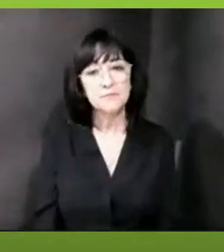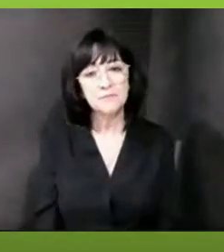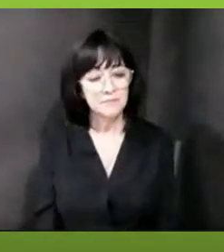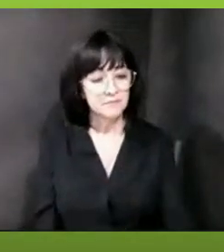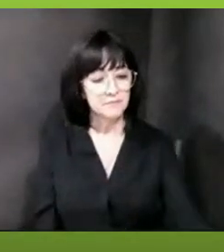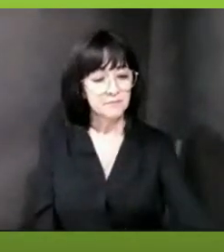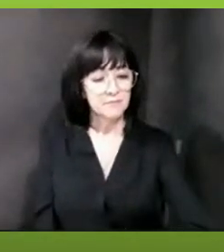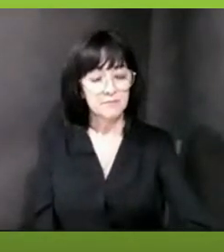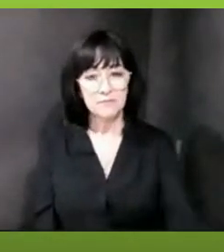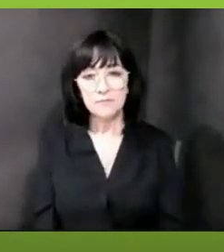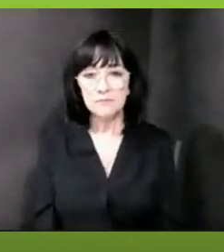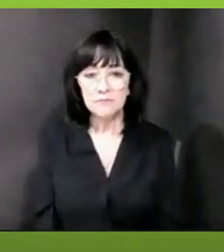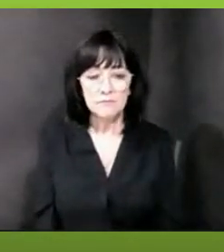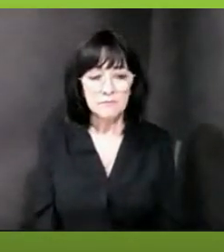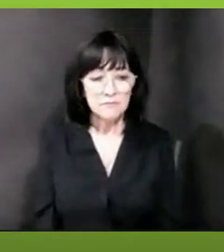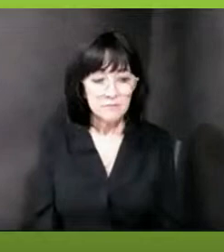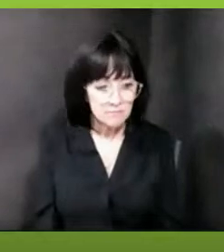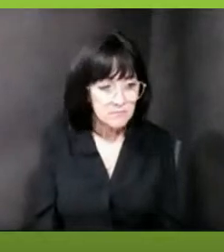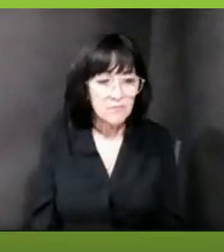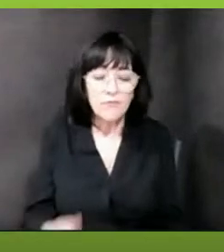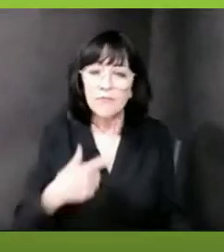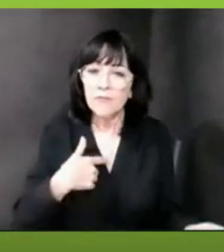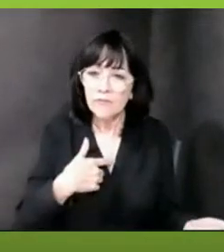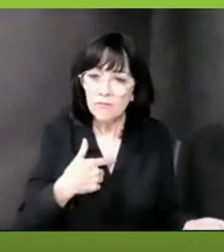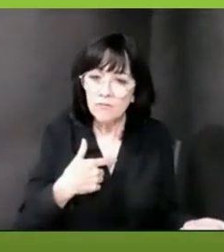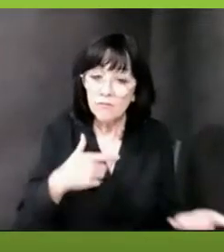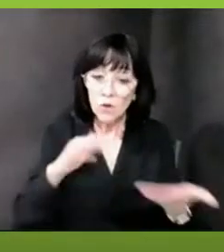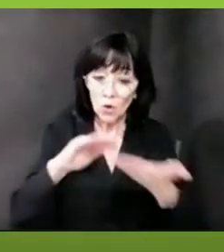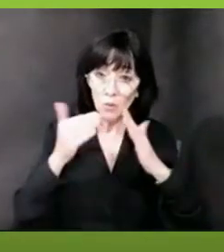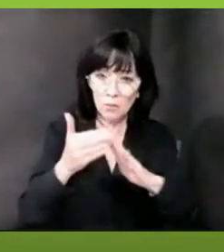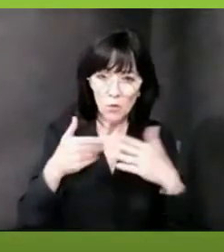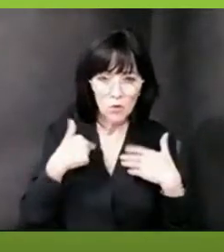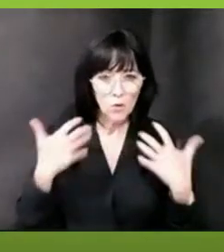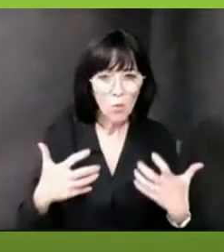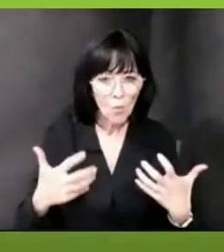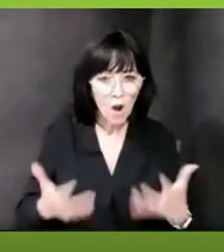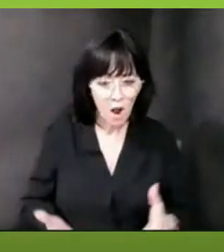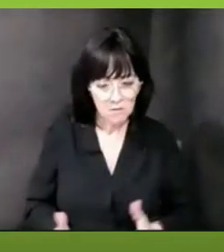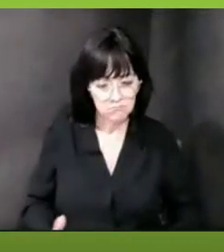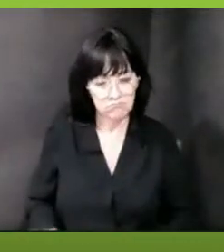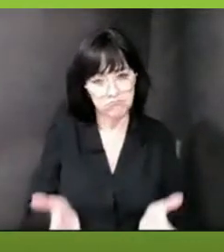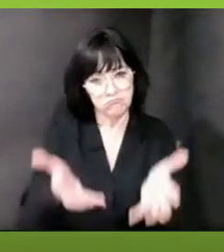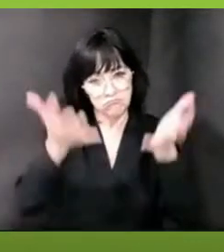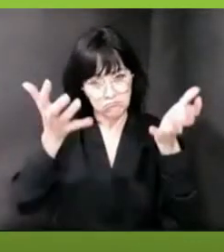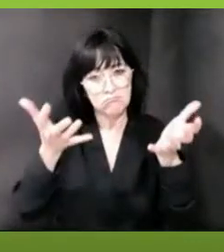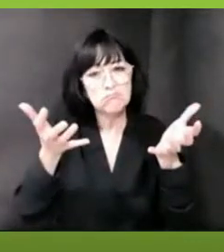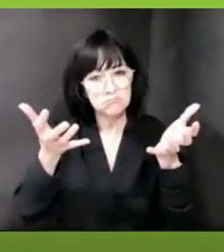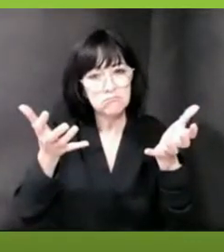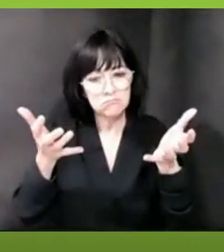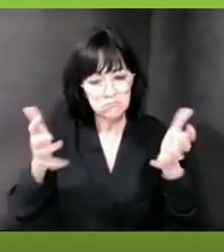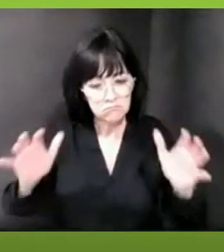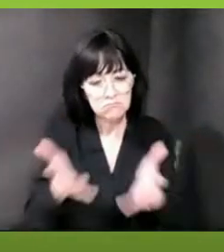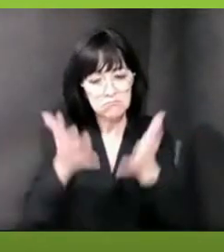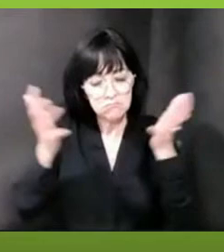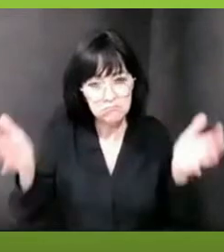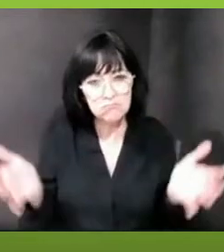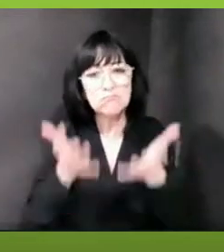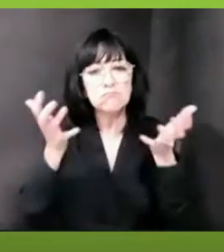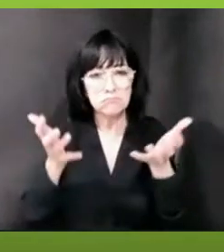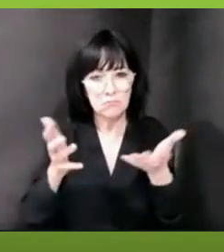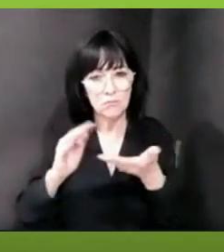We work on building a sense of community. And, Responsive Classroom really talks about,